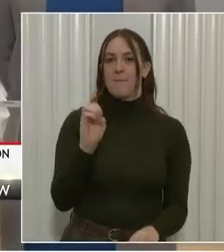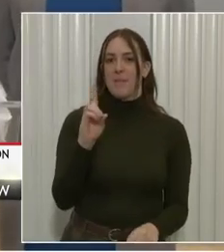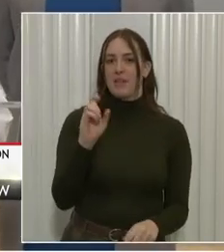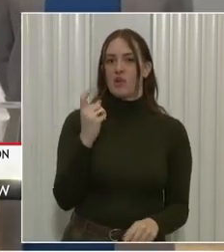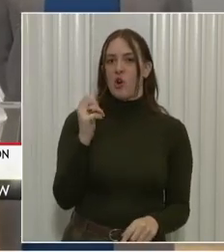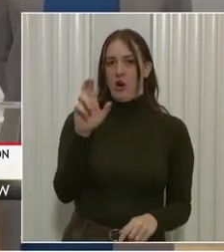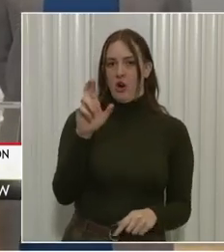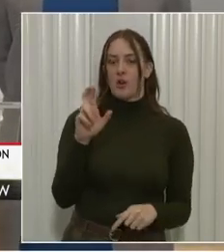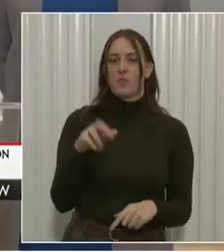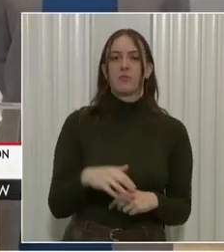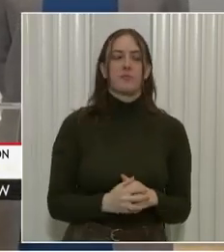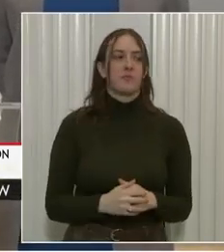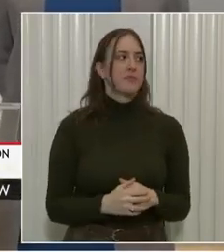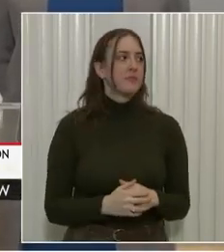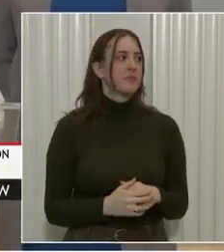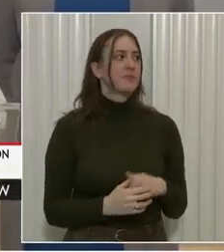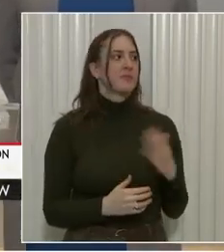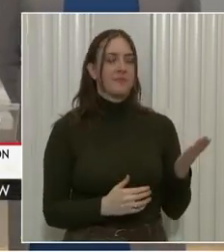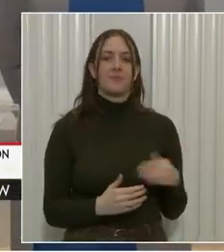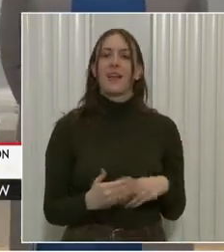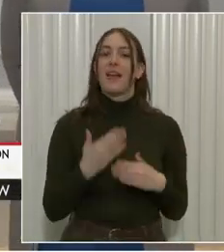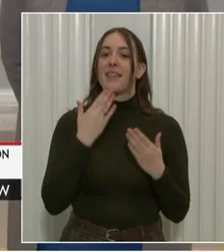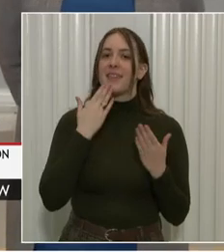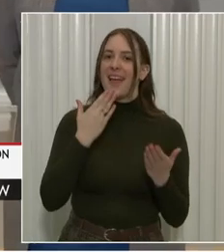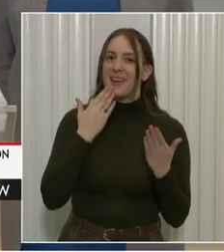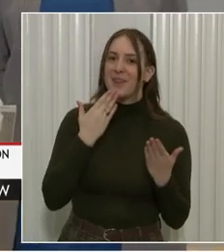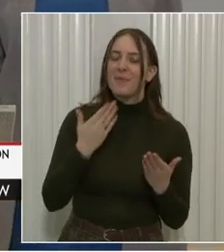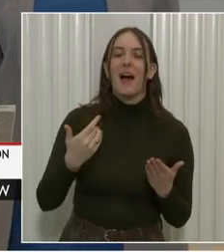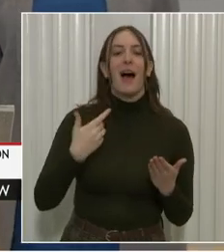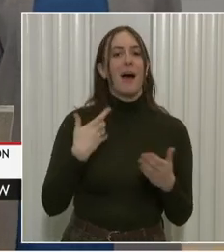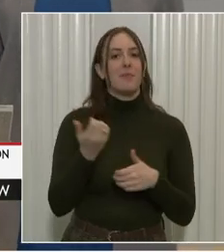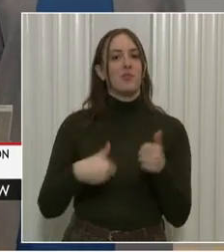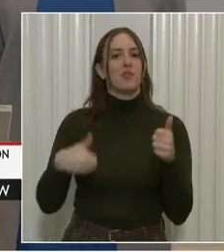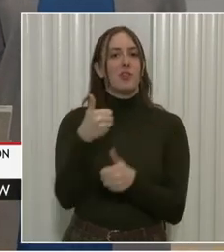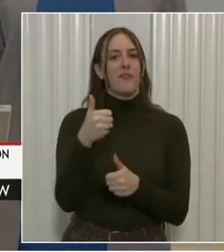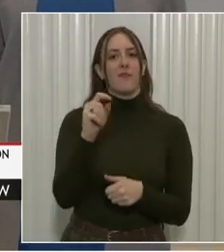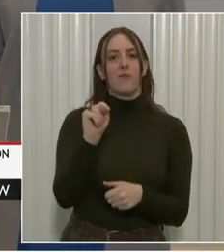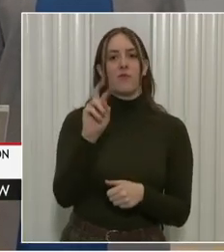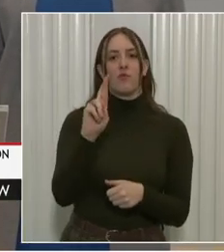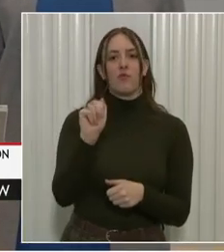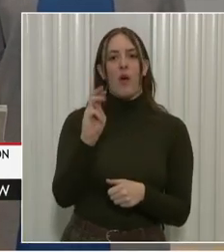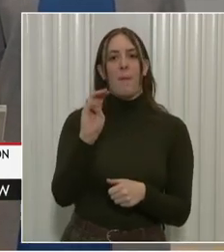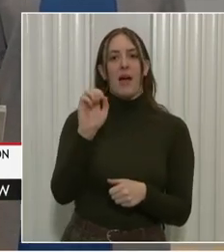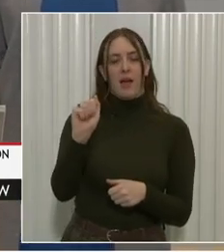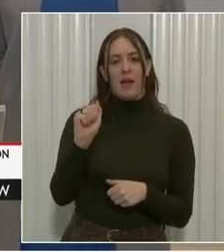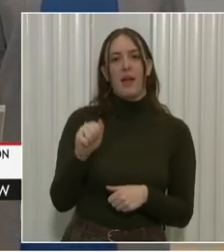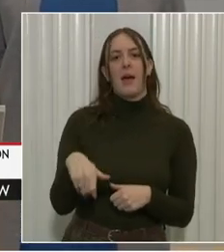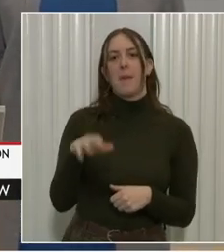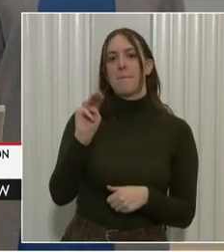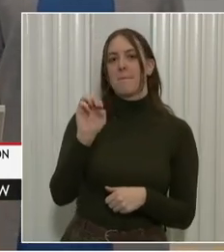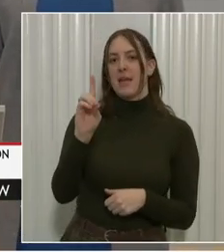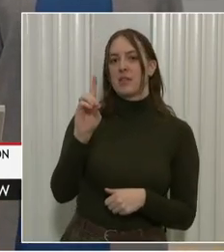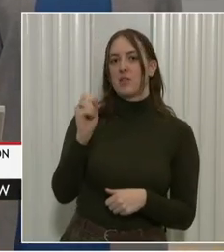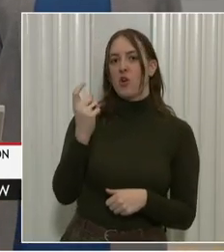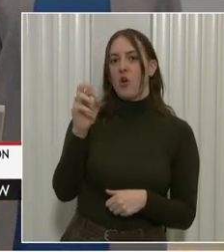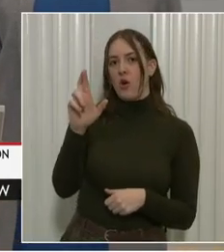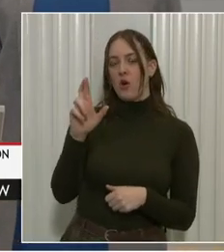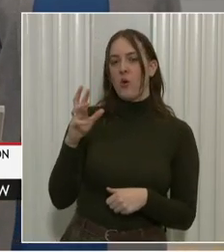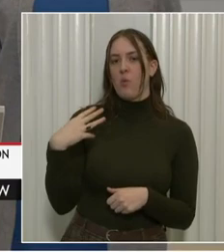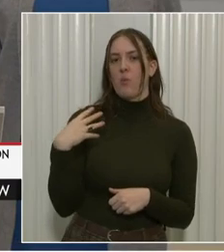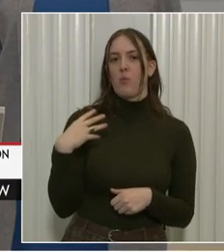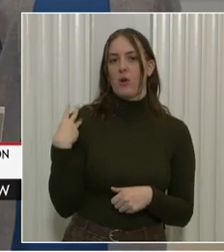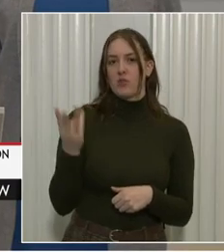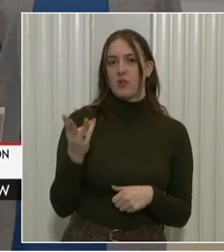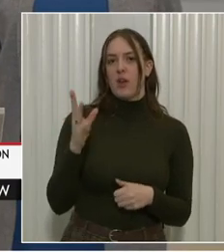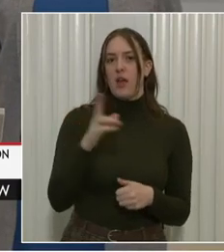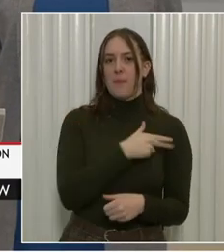Wittberg. I'm Christine Trankium. I'm the Chief of Trauma at MedStar Washington Hospital Center. As a leader in trauma care in the